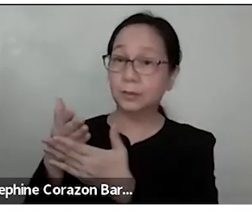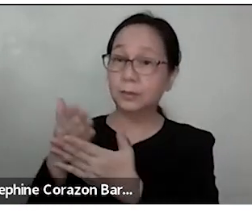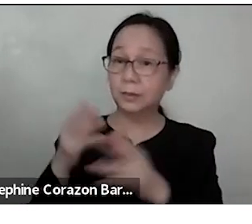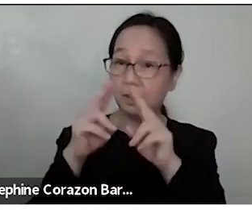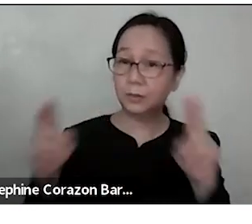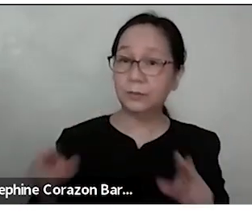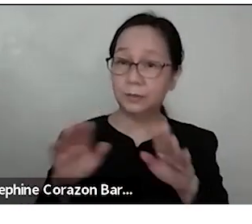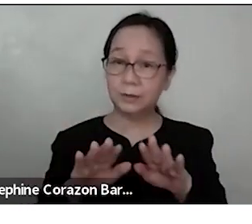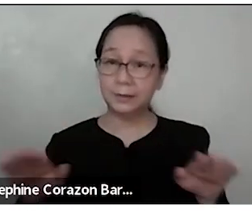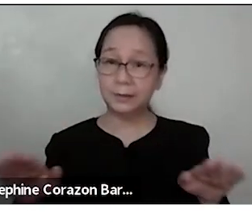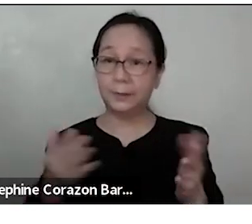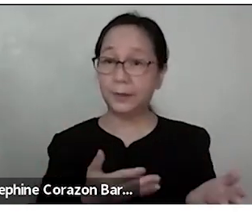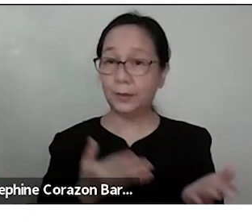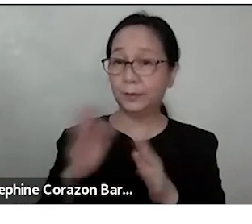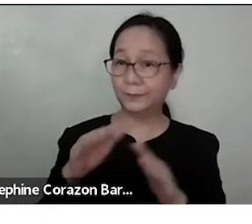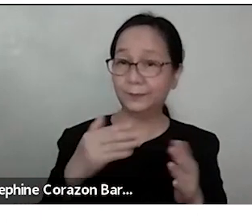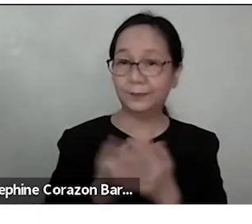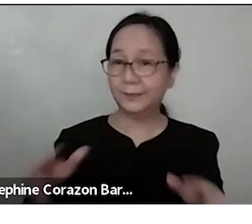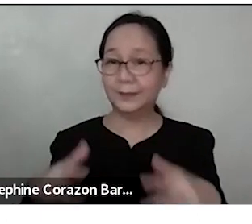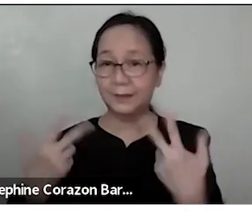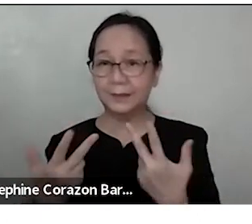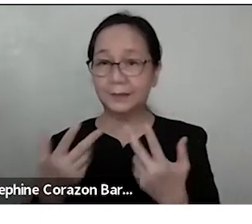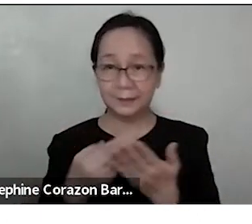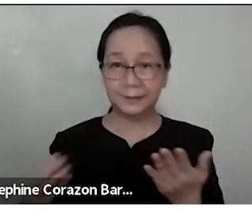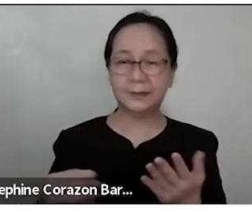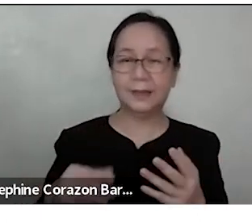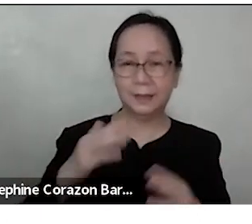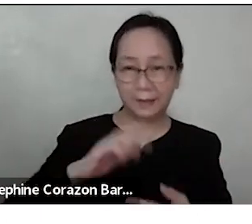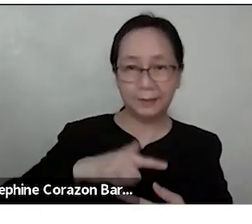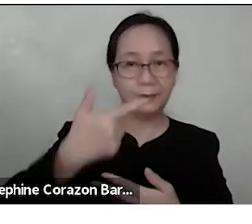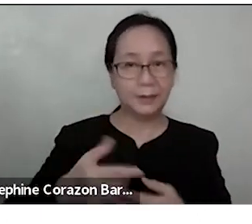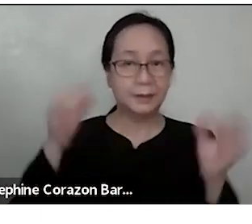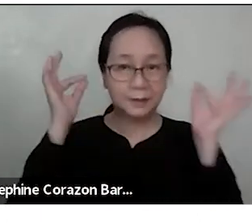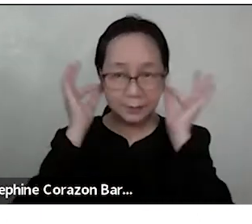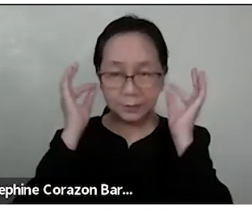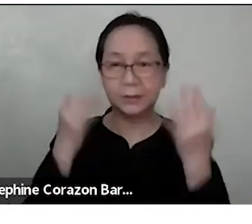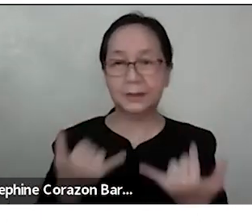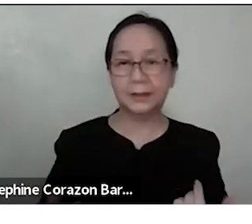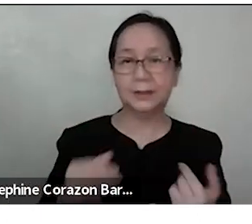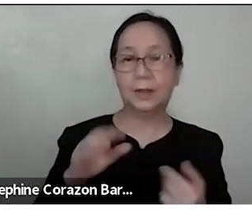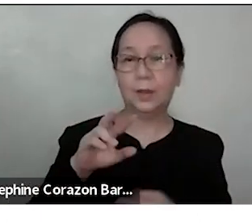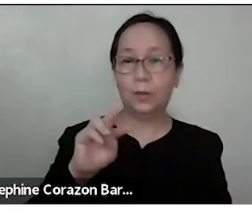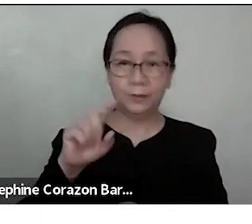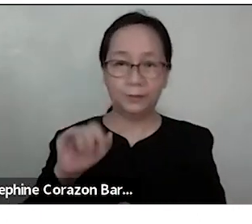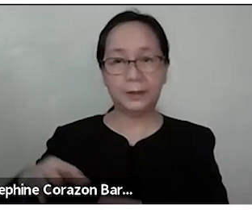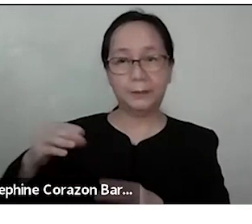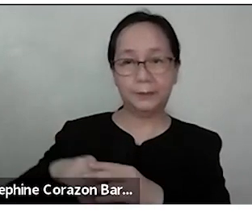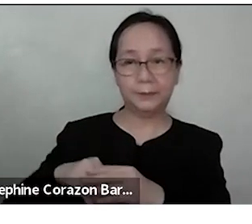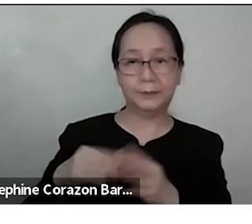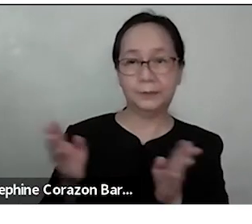of the children, bringing all the digital devices, the laptop, the earphones, and the pocket Wi-Fi for the children to